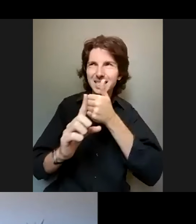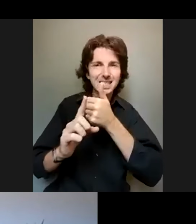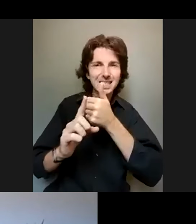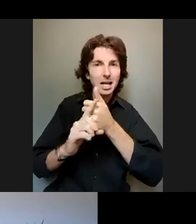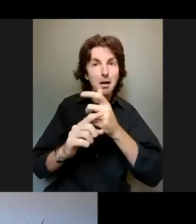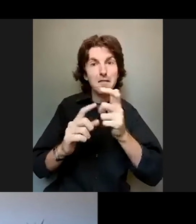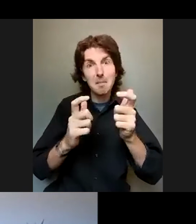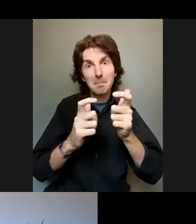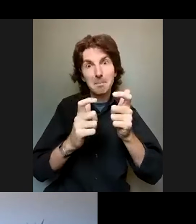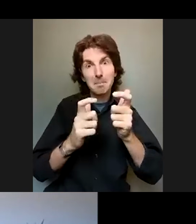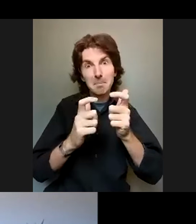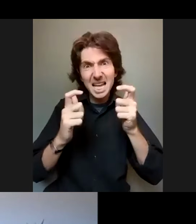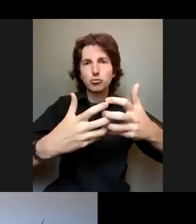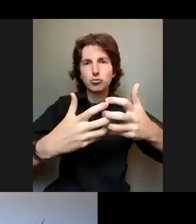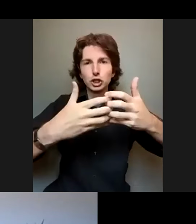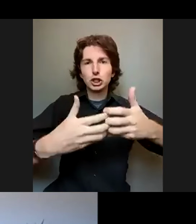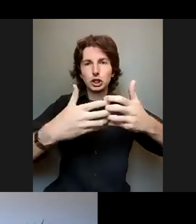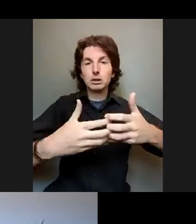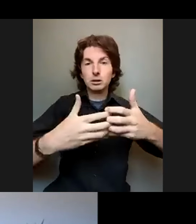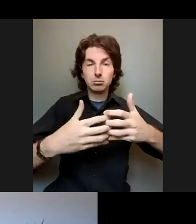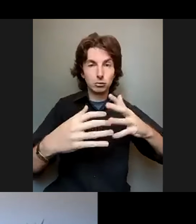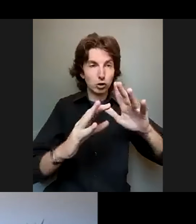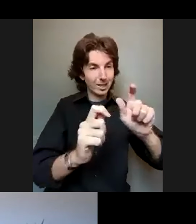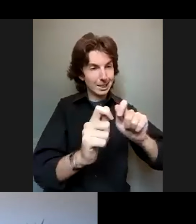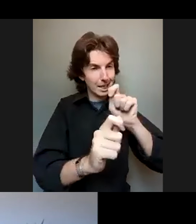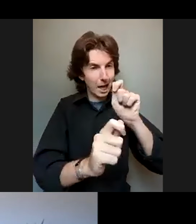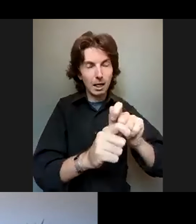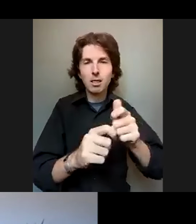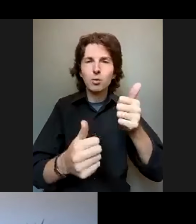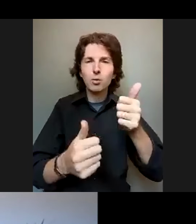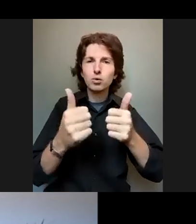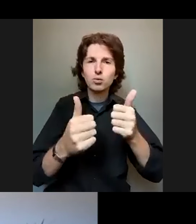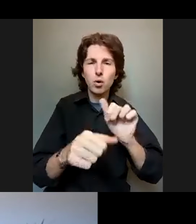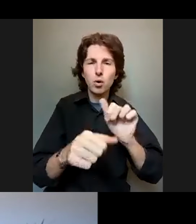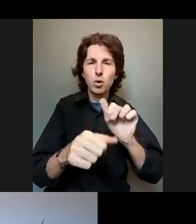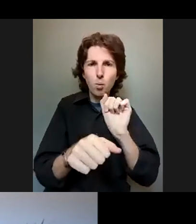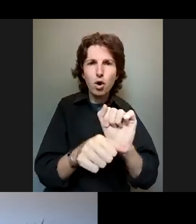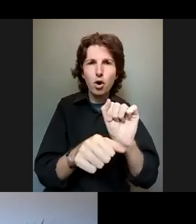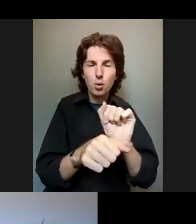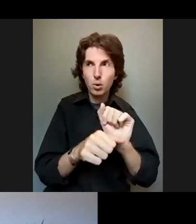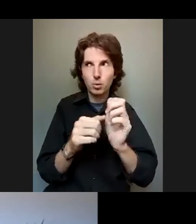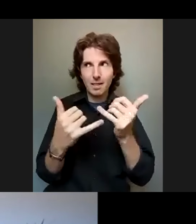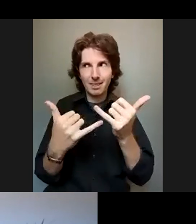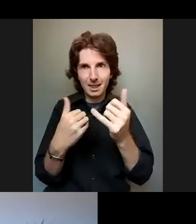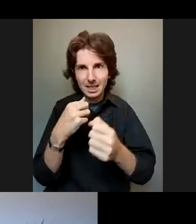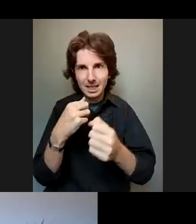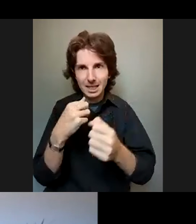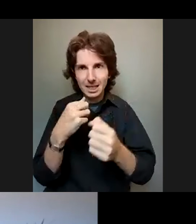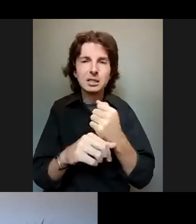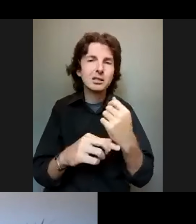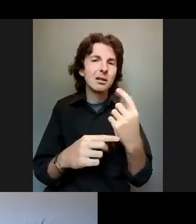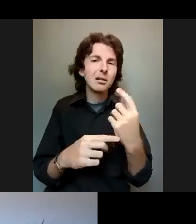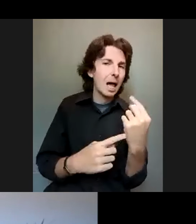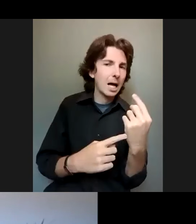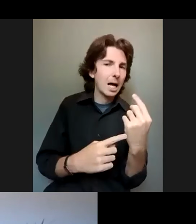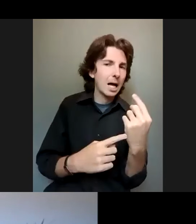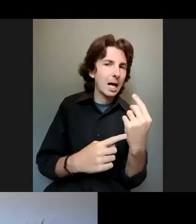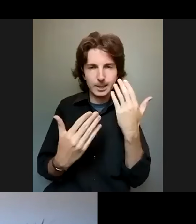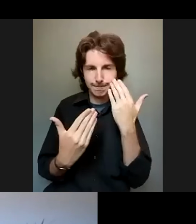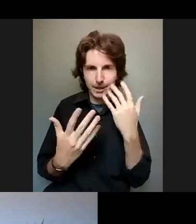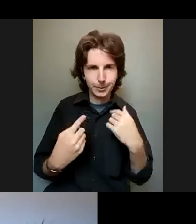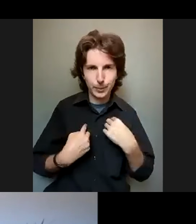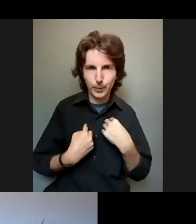I don't know exactly which ones they're working on this year or last year, but we can definitely take a